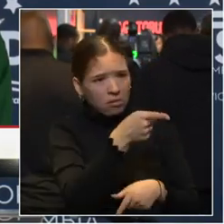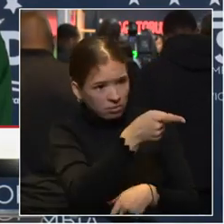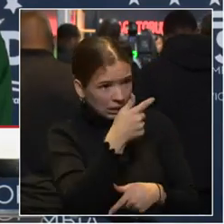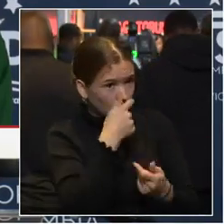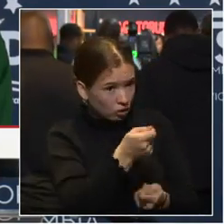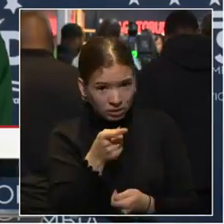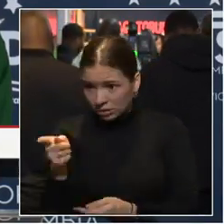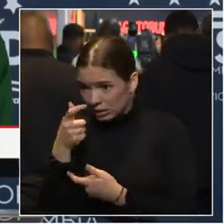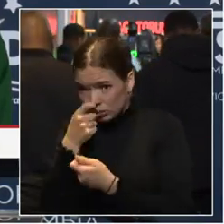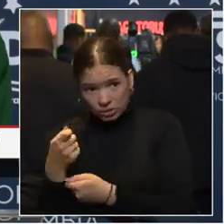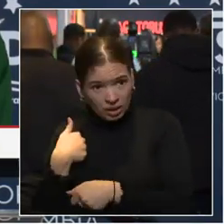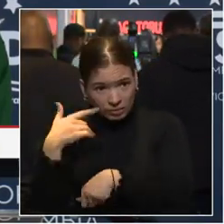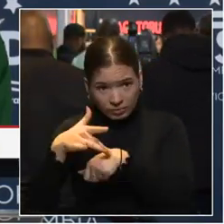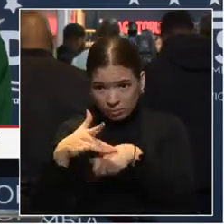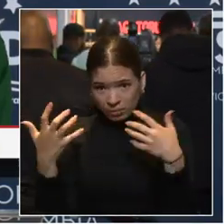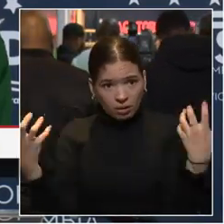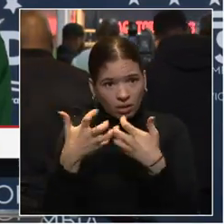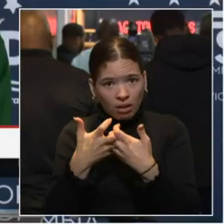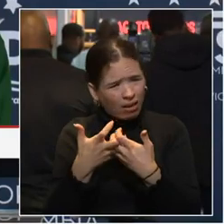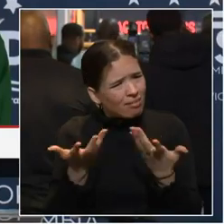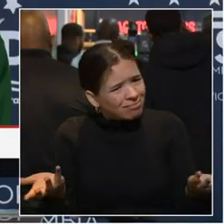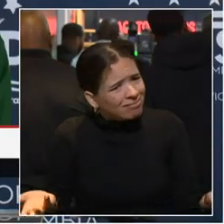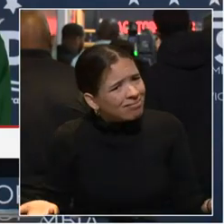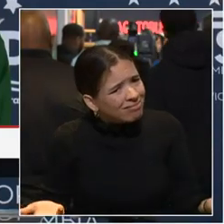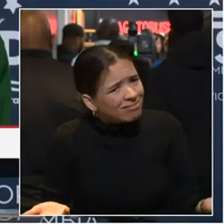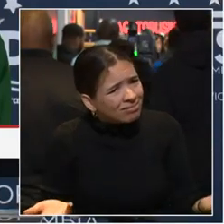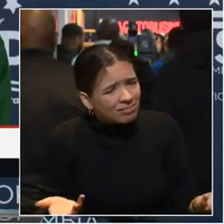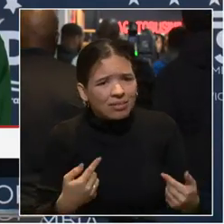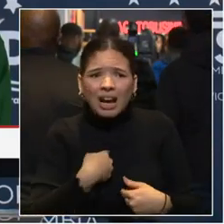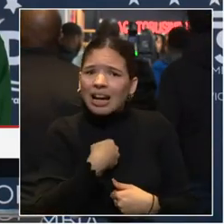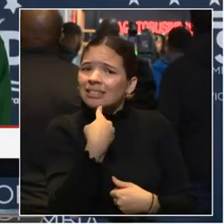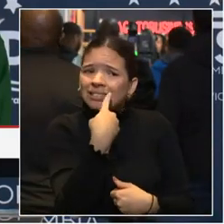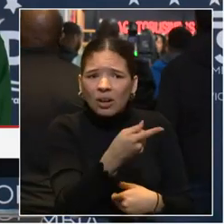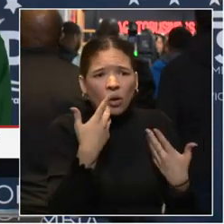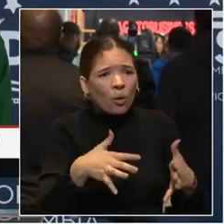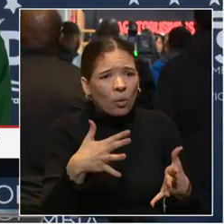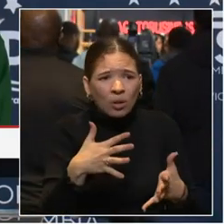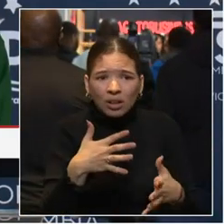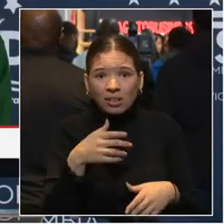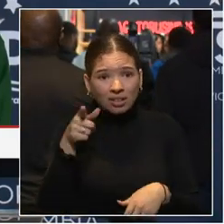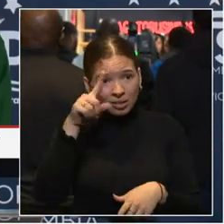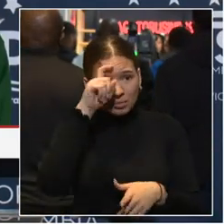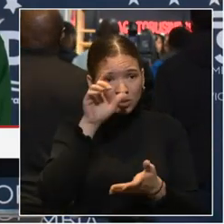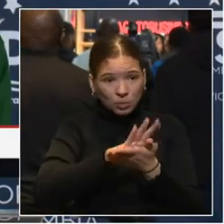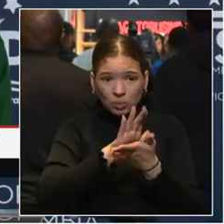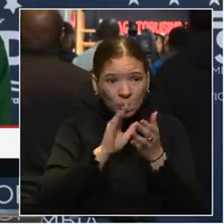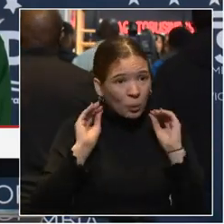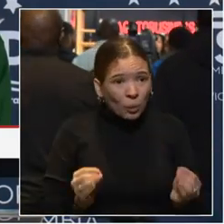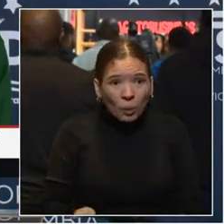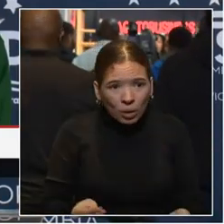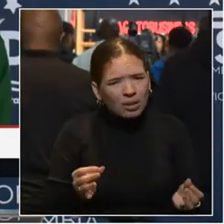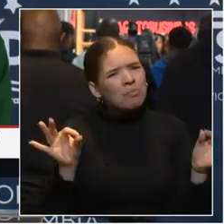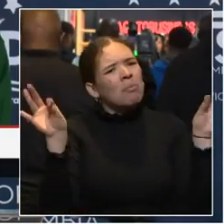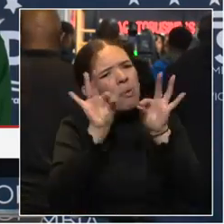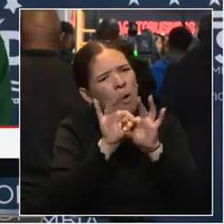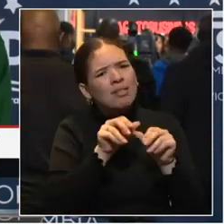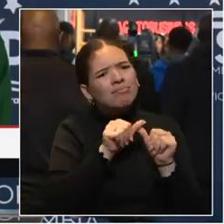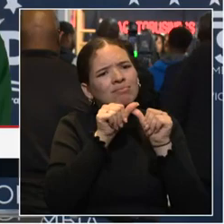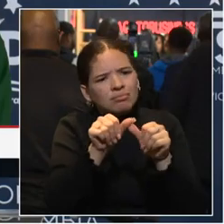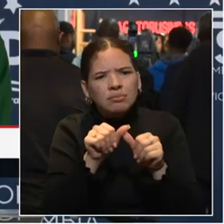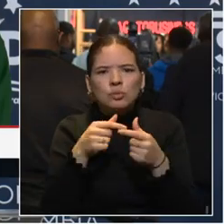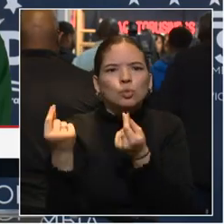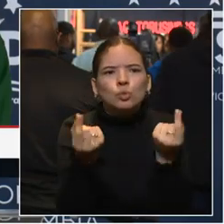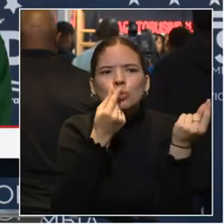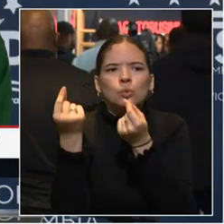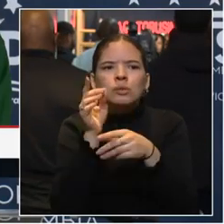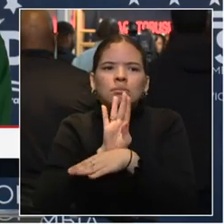spoke about making sure kids are occupied during the summer when they're not in school, helping them earn some money while they're not